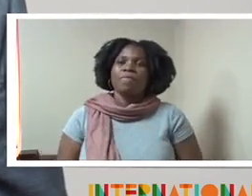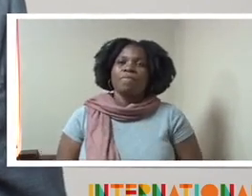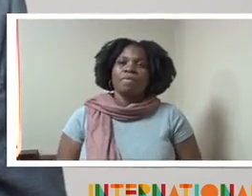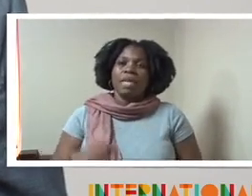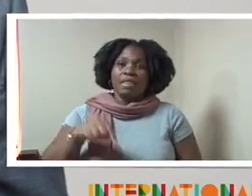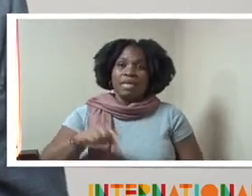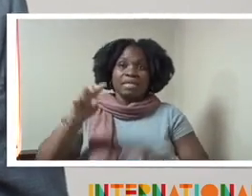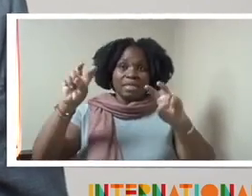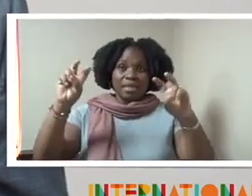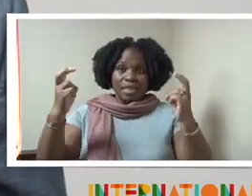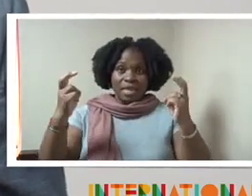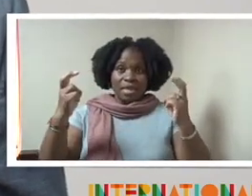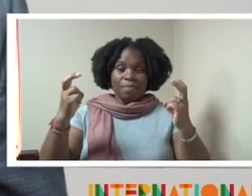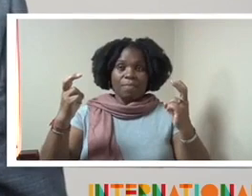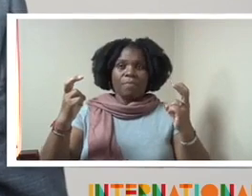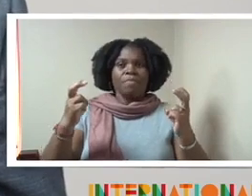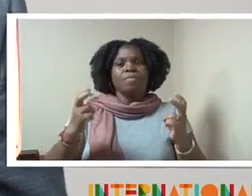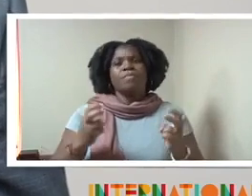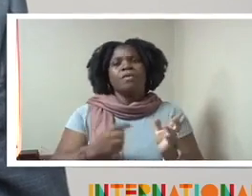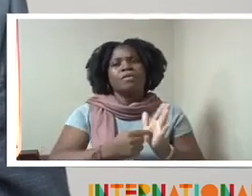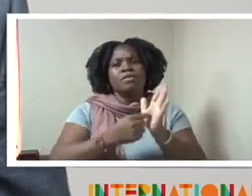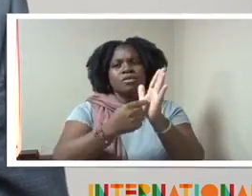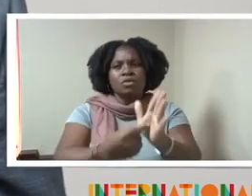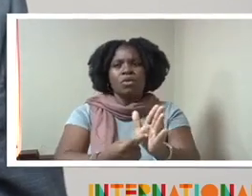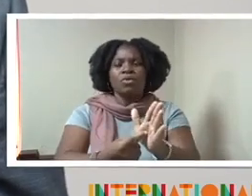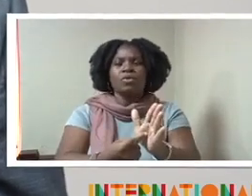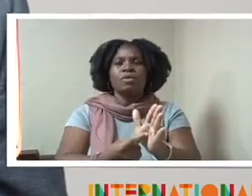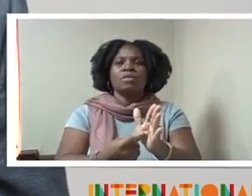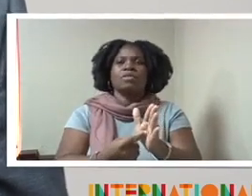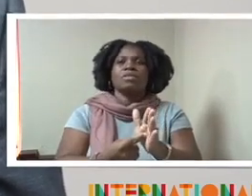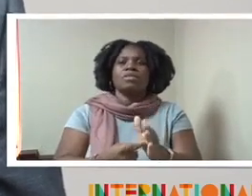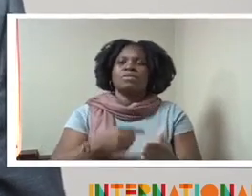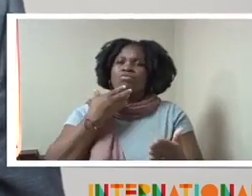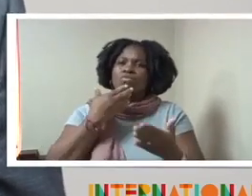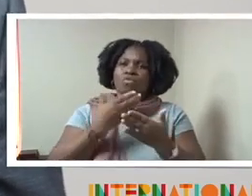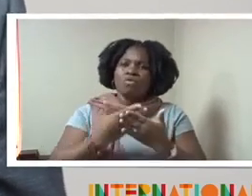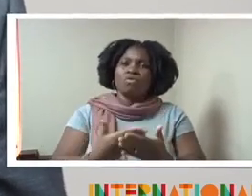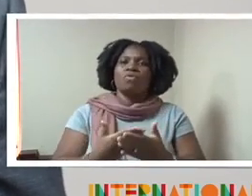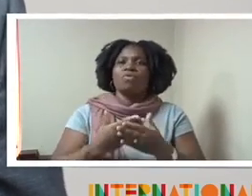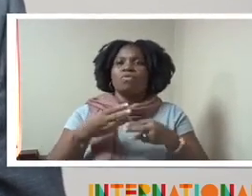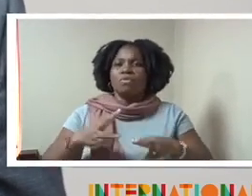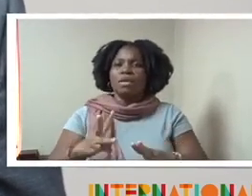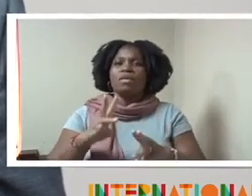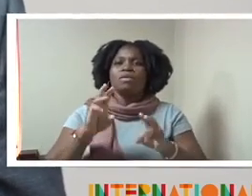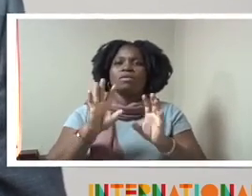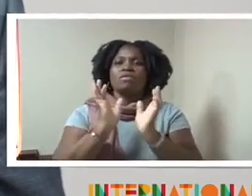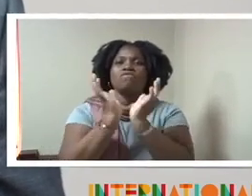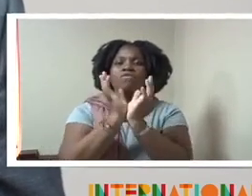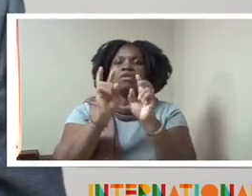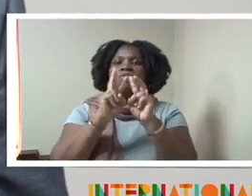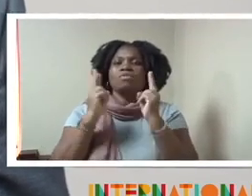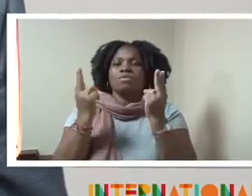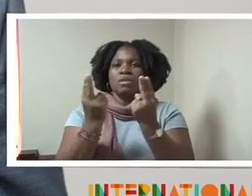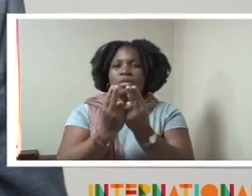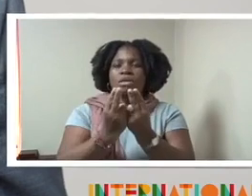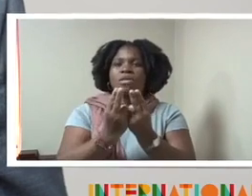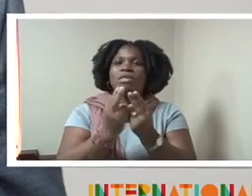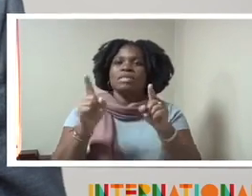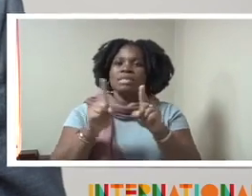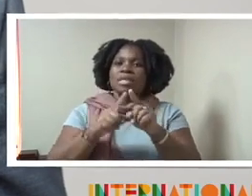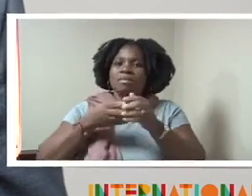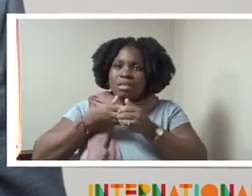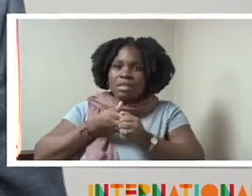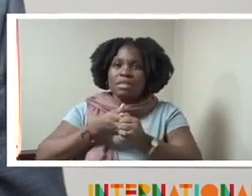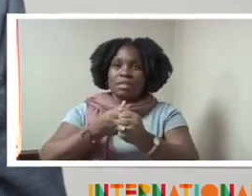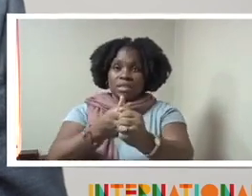our financial institutions keep pace. This theme underlines the commitment of our credit unions to not only